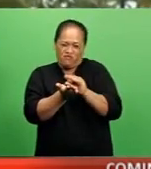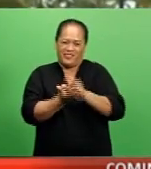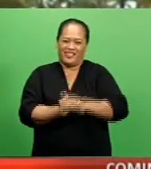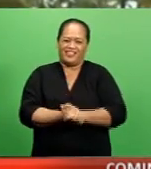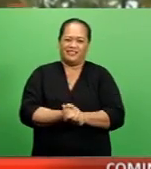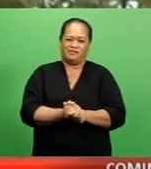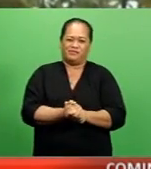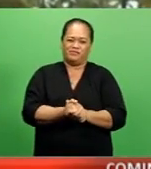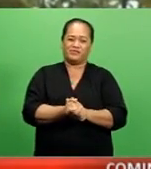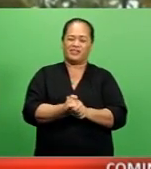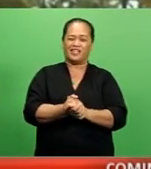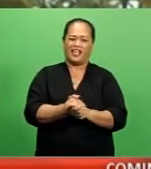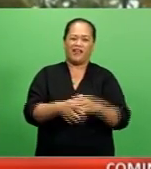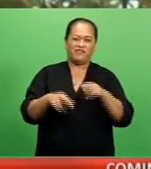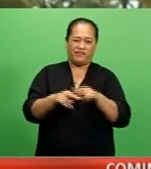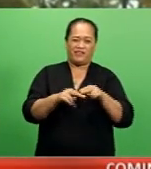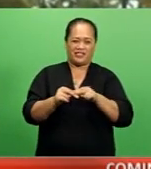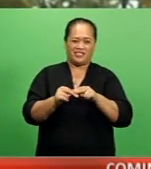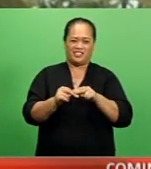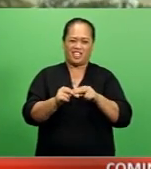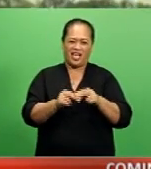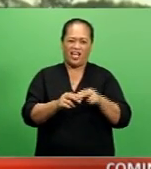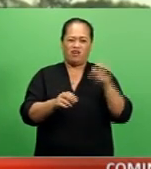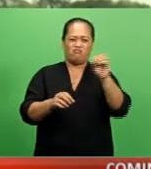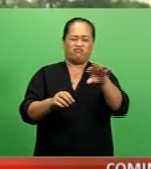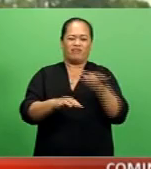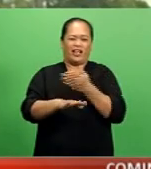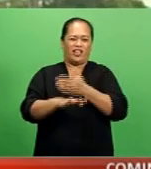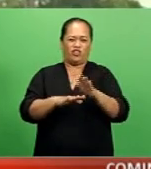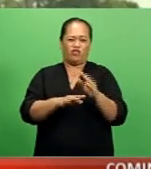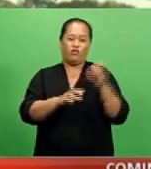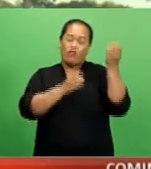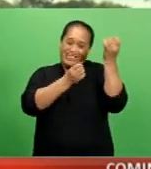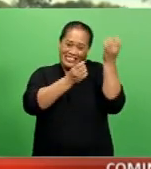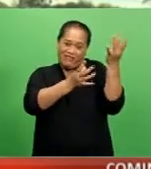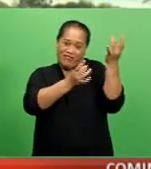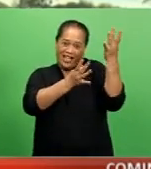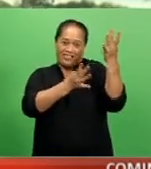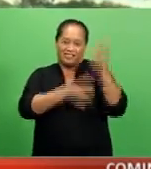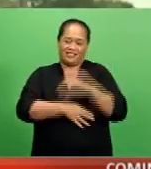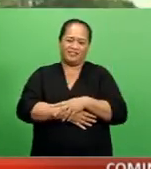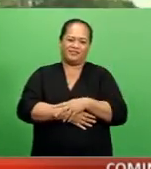And in growing Fiji, newly installed traffic lights operational. Stay with us.